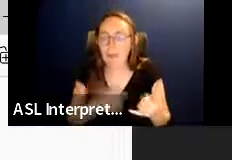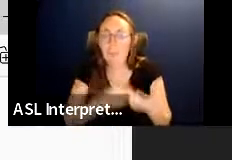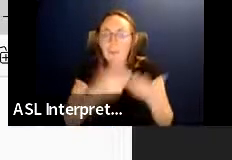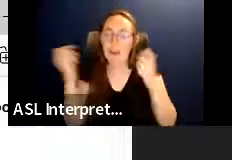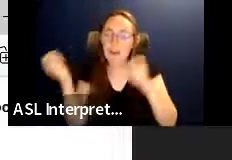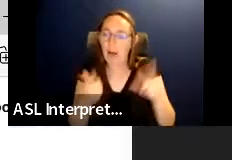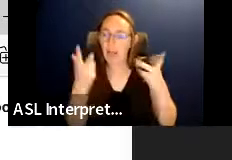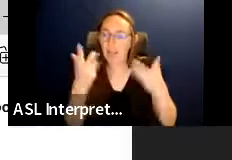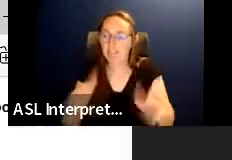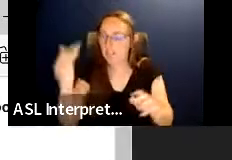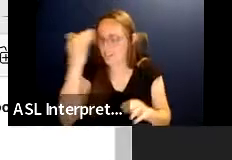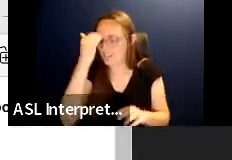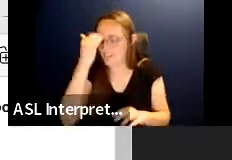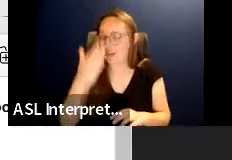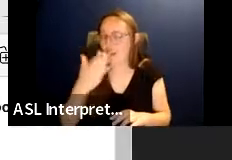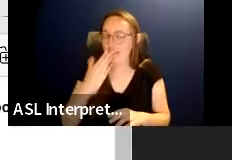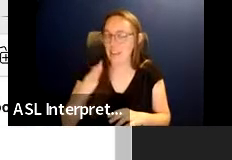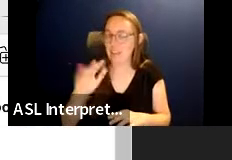John.